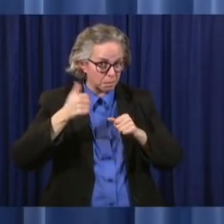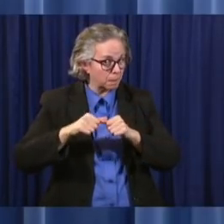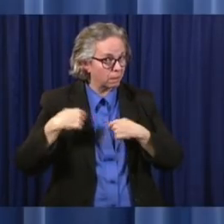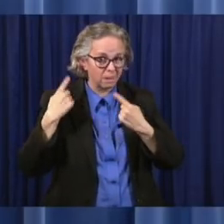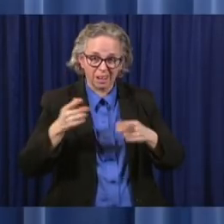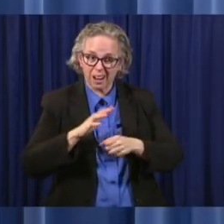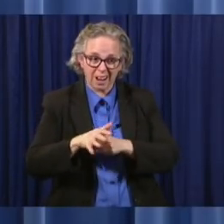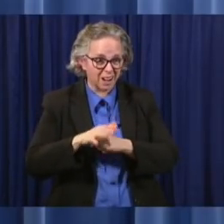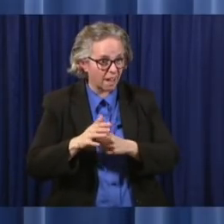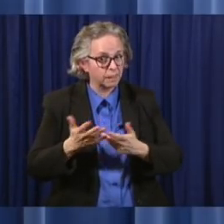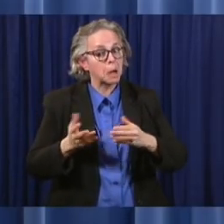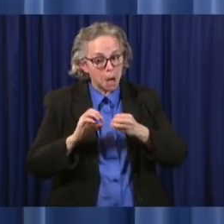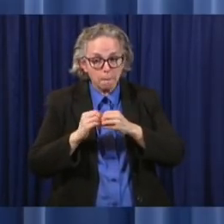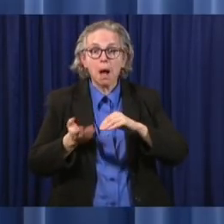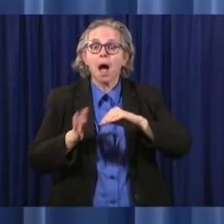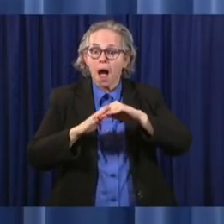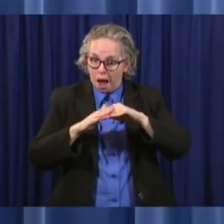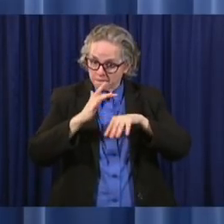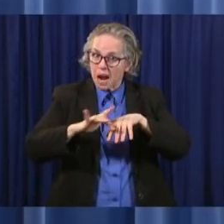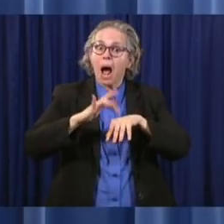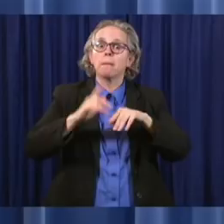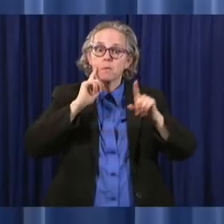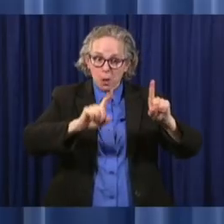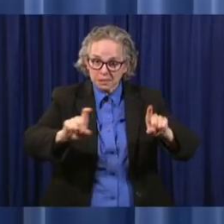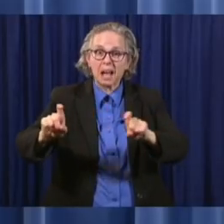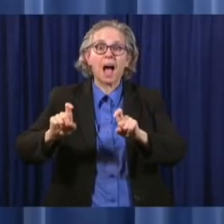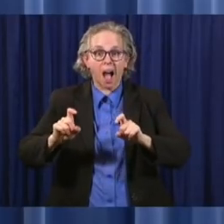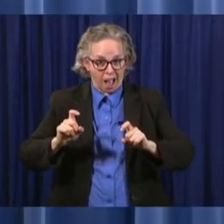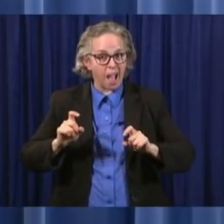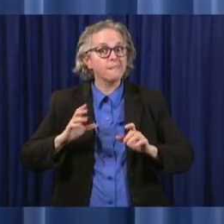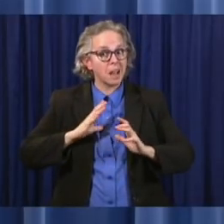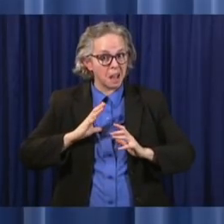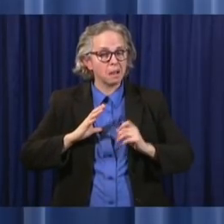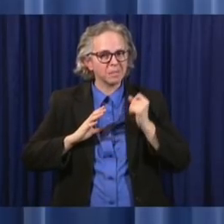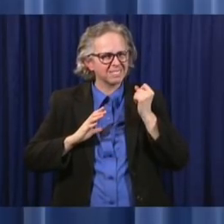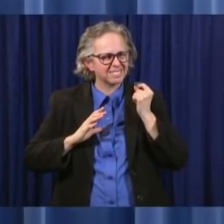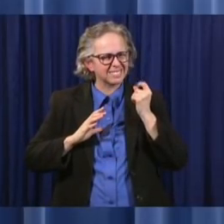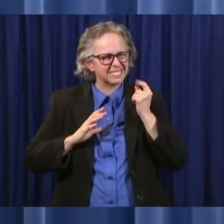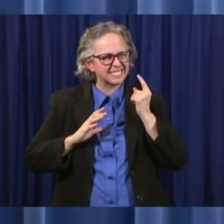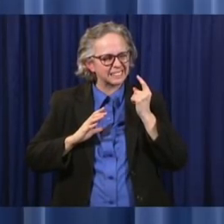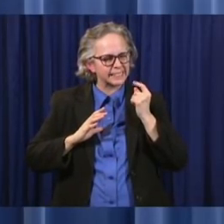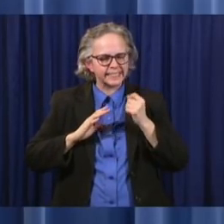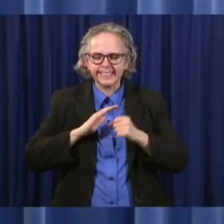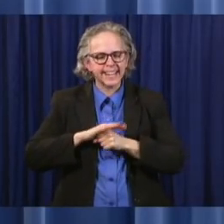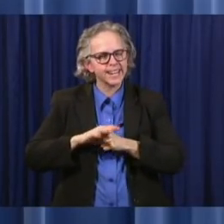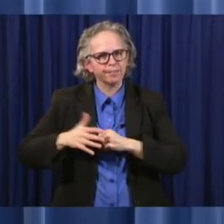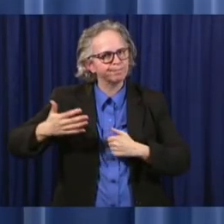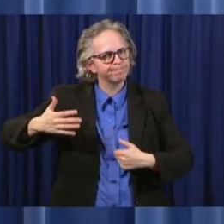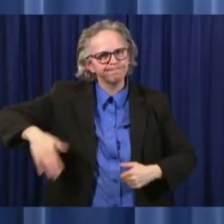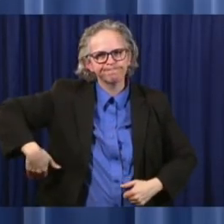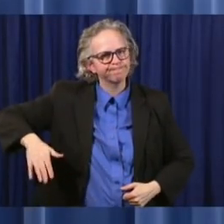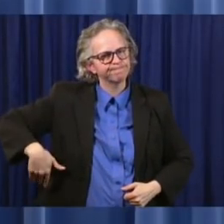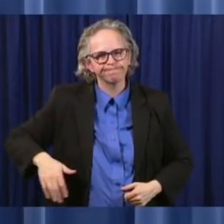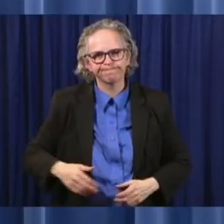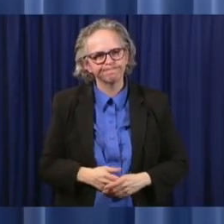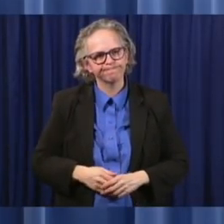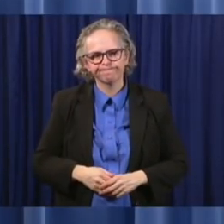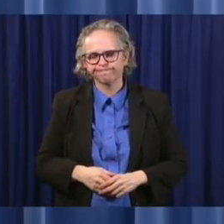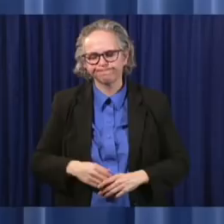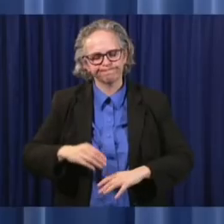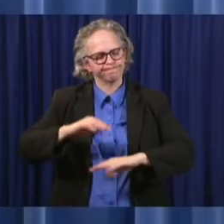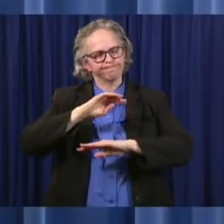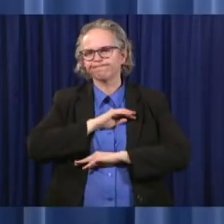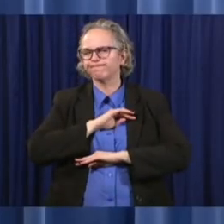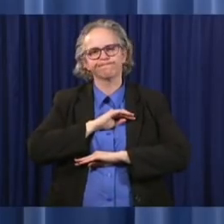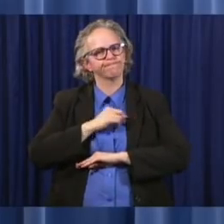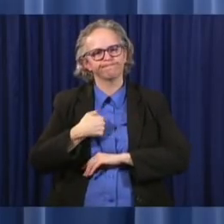in Ohio, and it's not enough or not exactly where we want to be, but it's